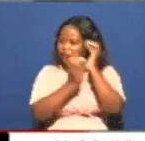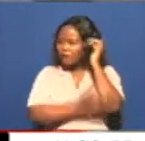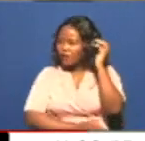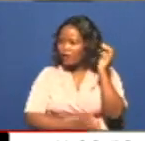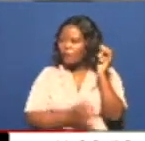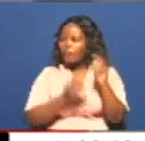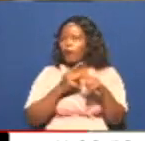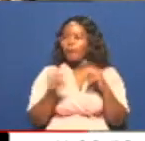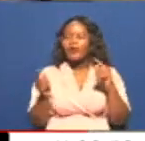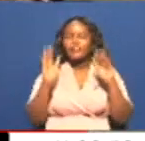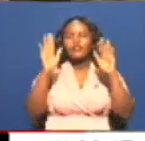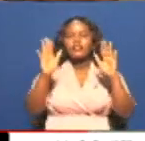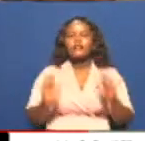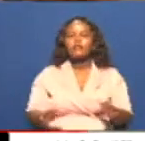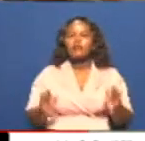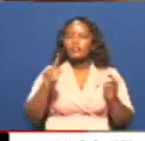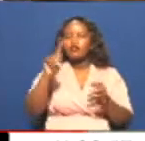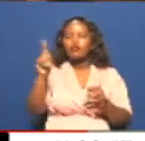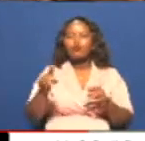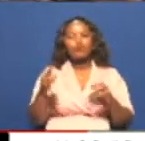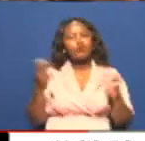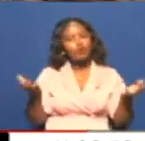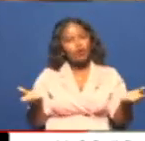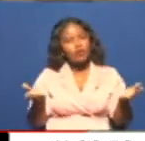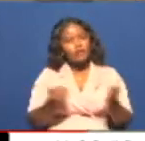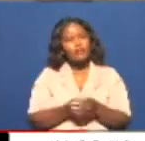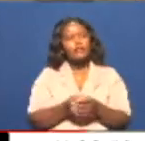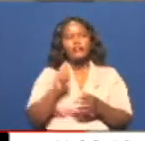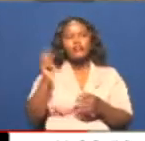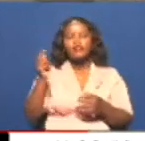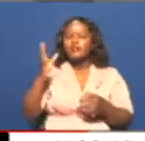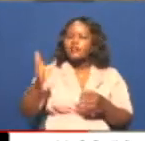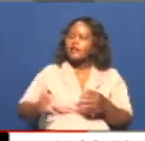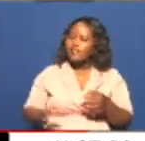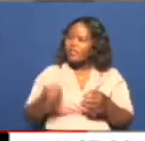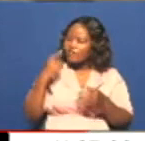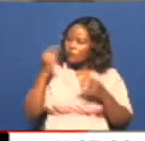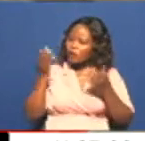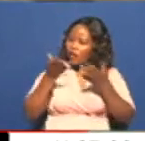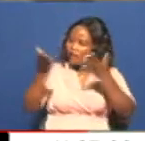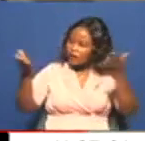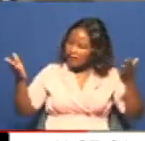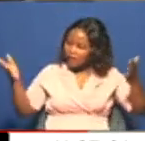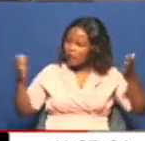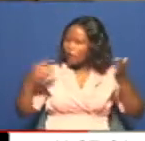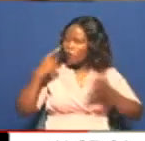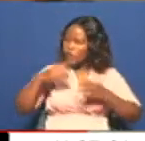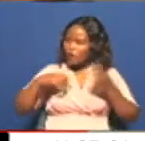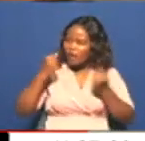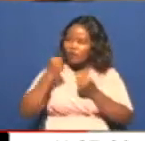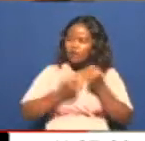is, these Kenyans who are out here and support